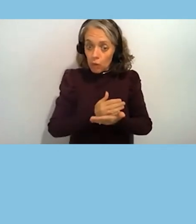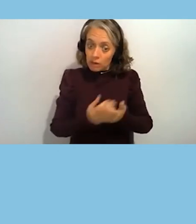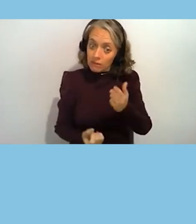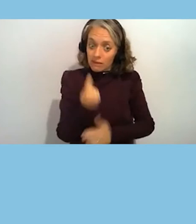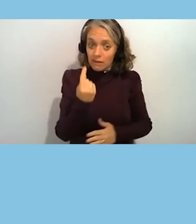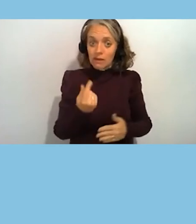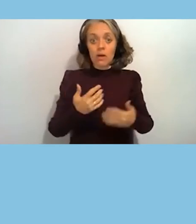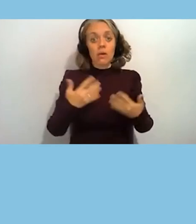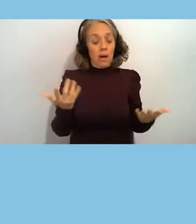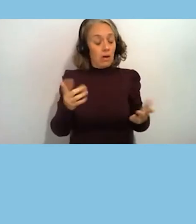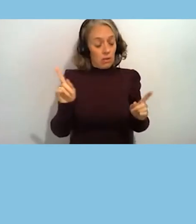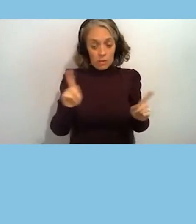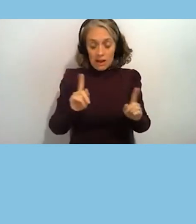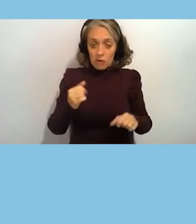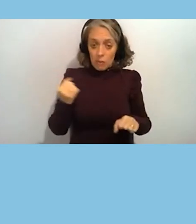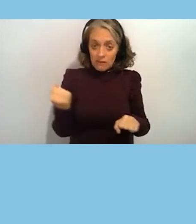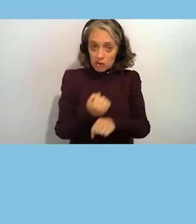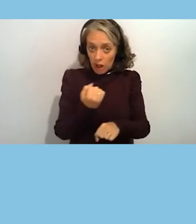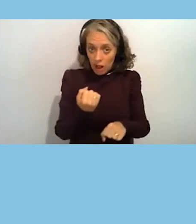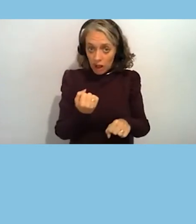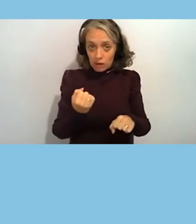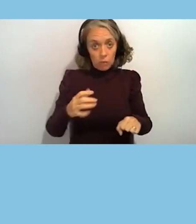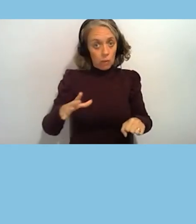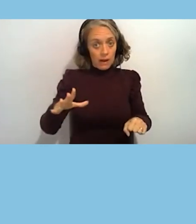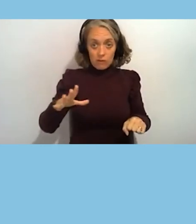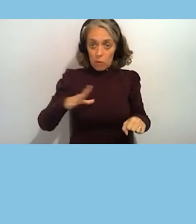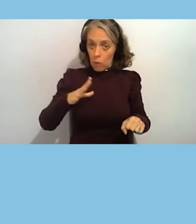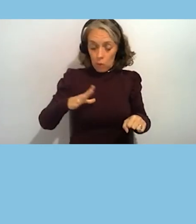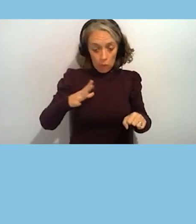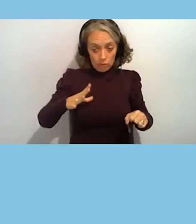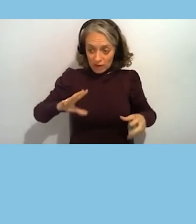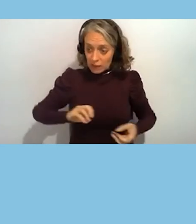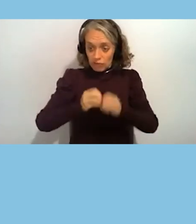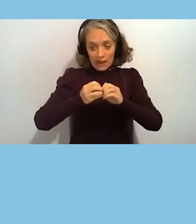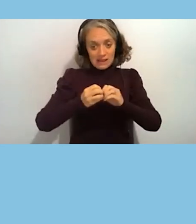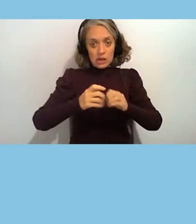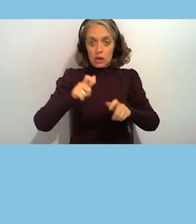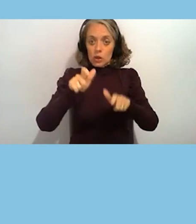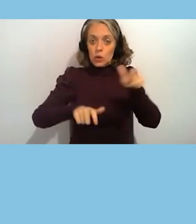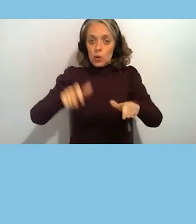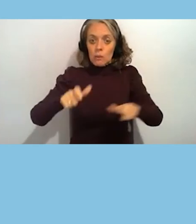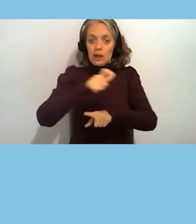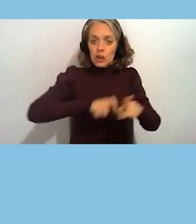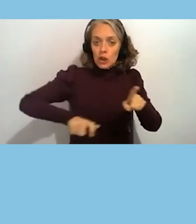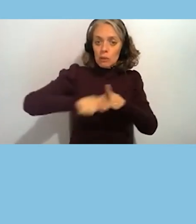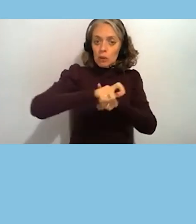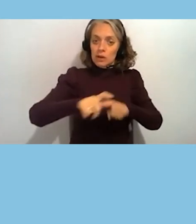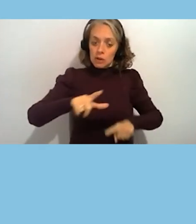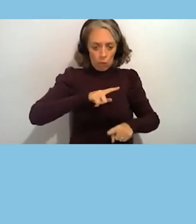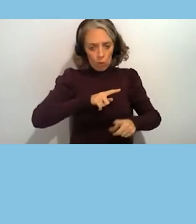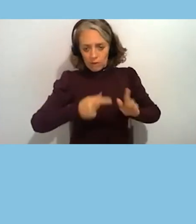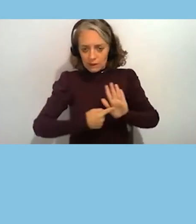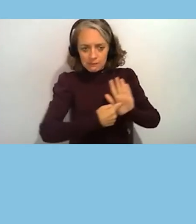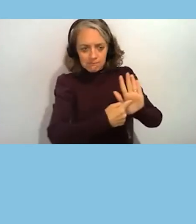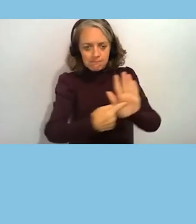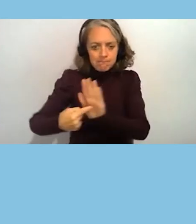Whatever we have done and will do, we have already created a version of a human community. We have already sketched the contours of belonging and the